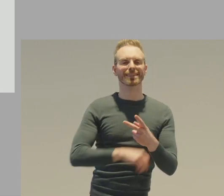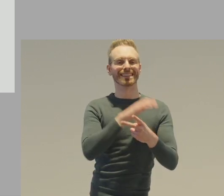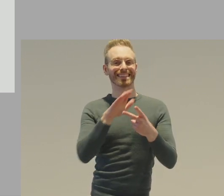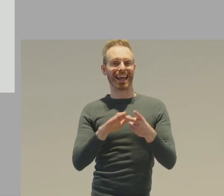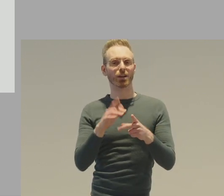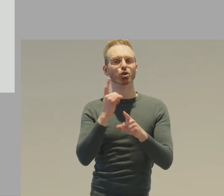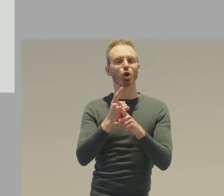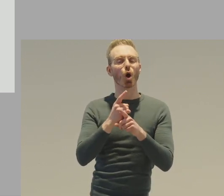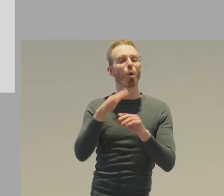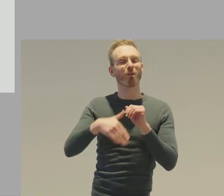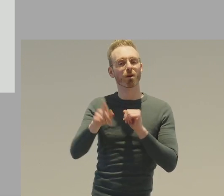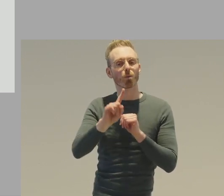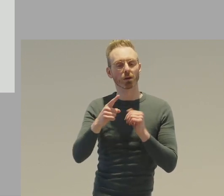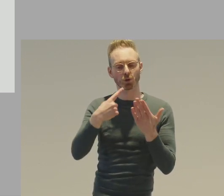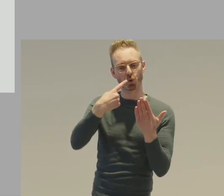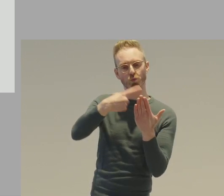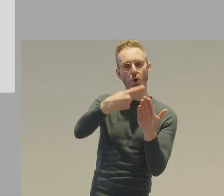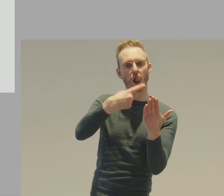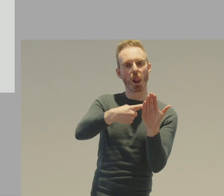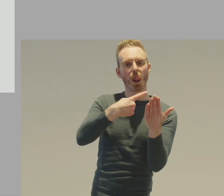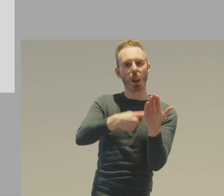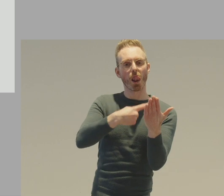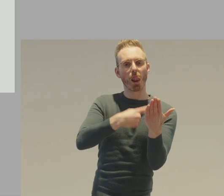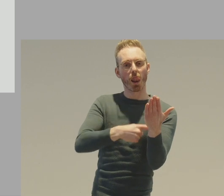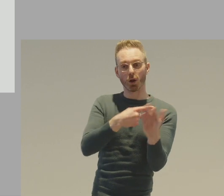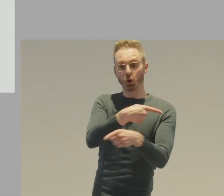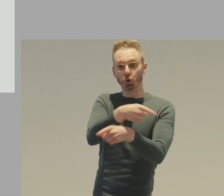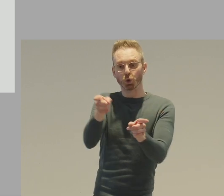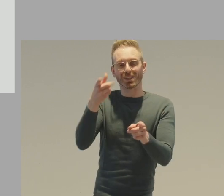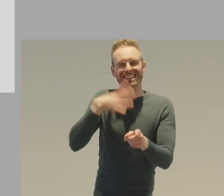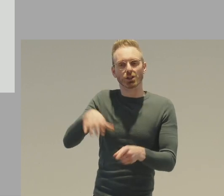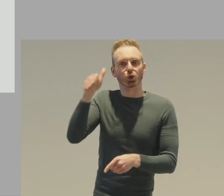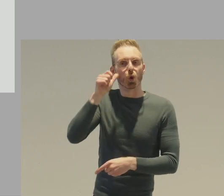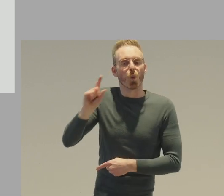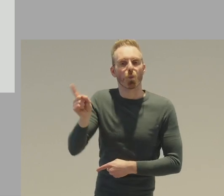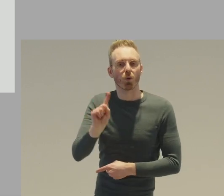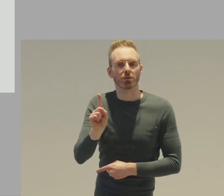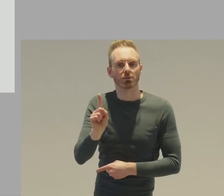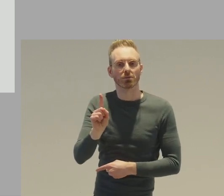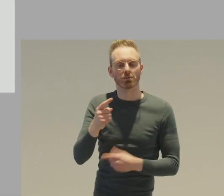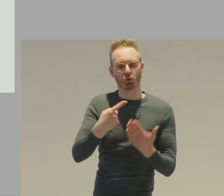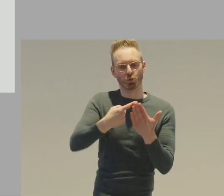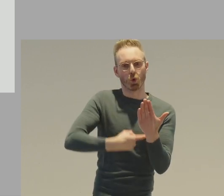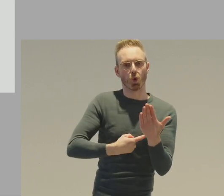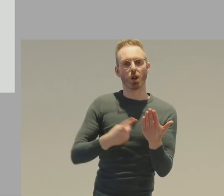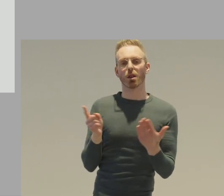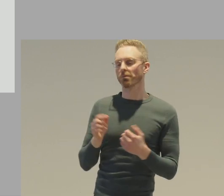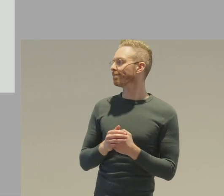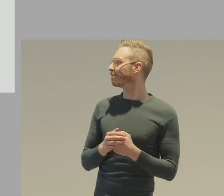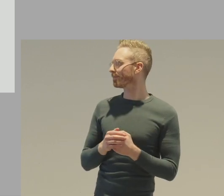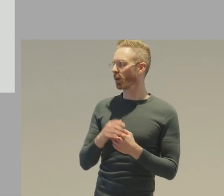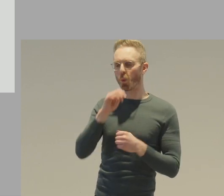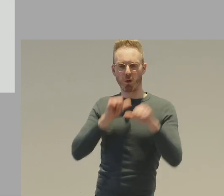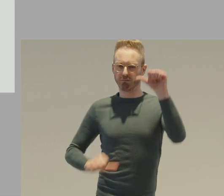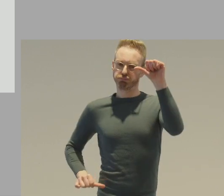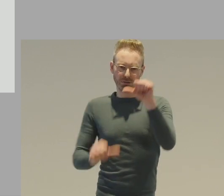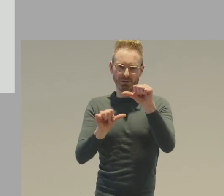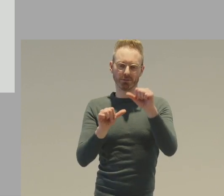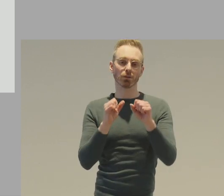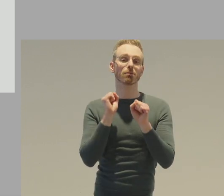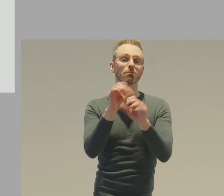know? So I'm going to be talking about a very limited amount of rules here, if that's okay. I'm going to be talking about universal